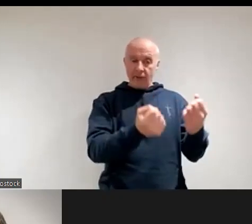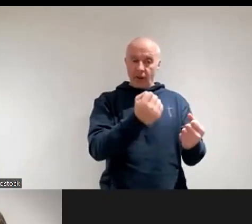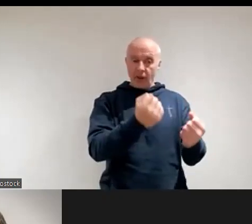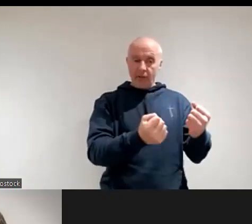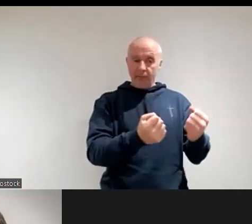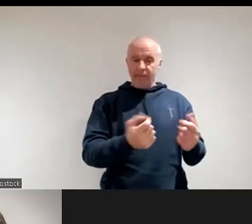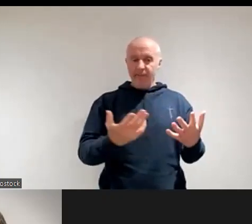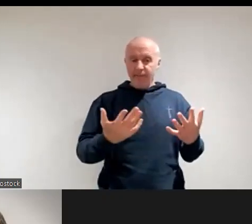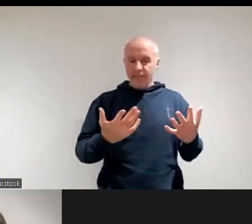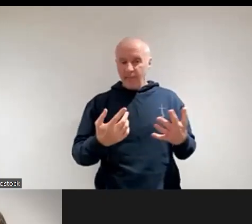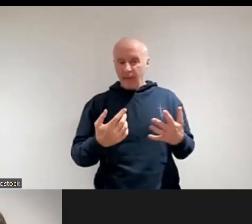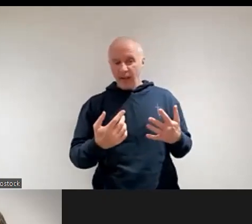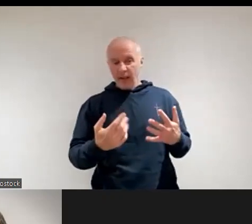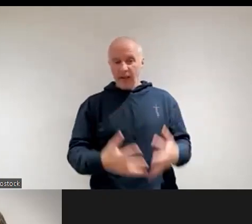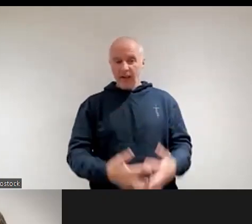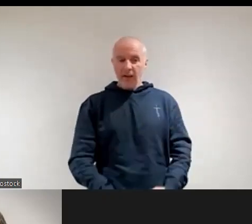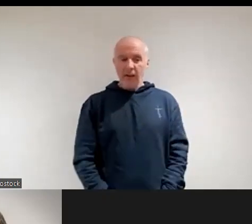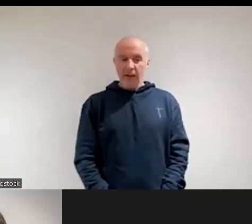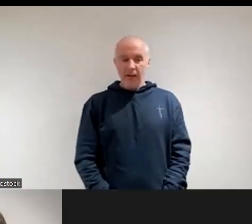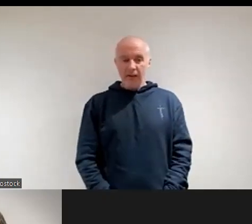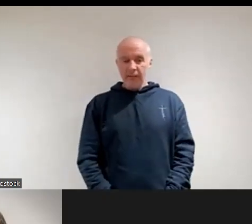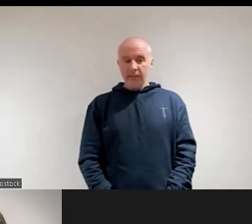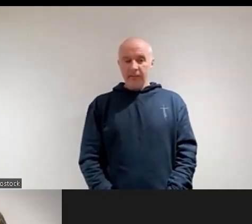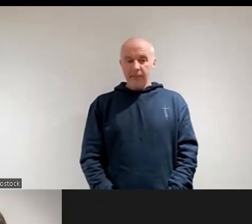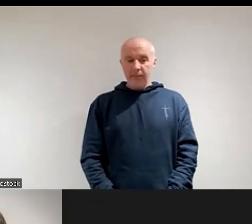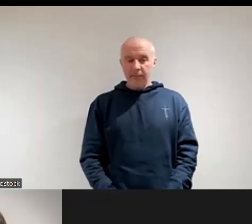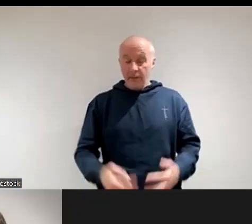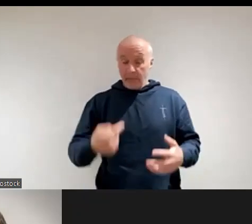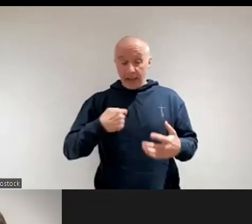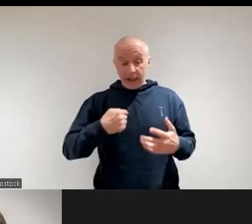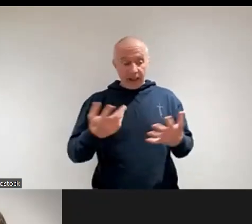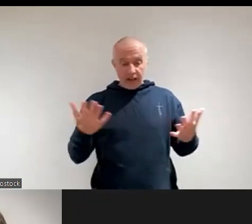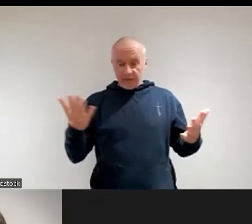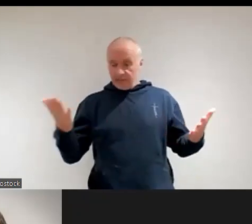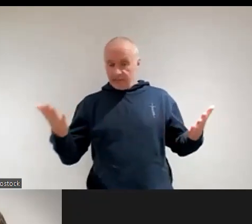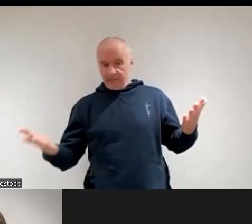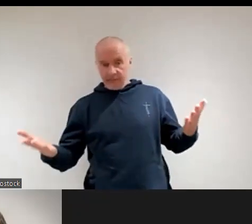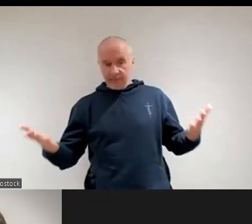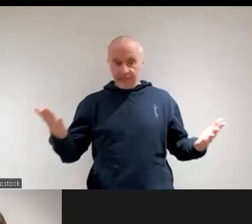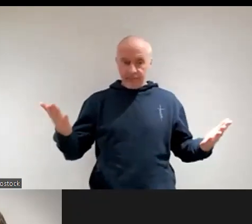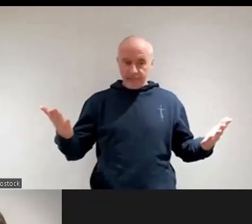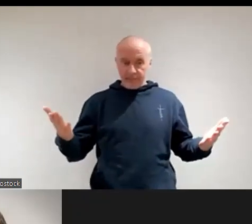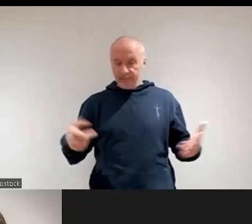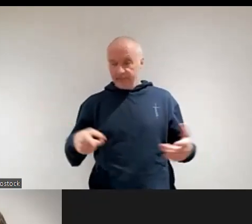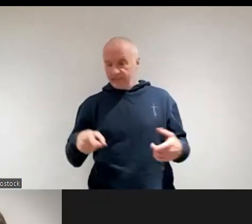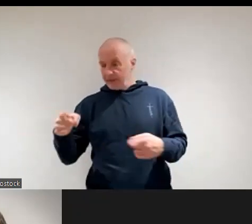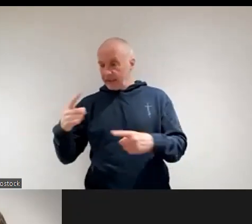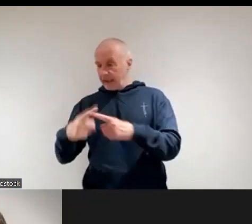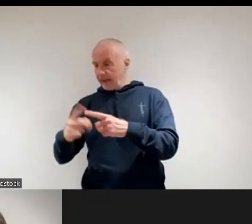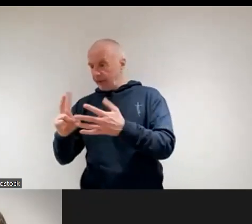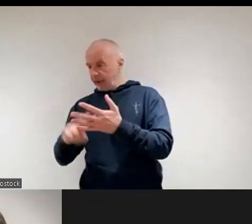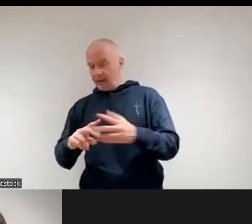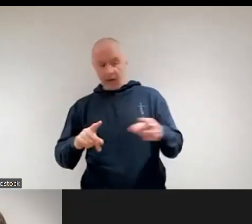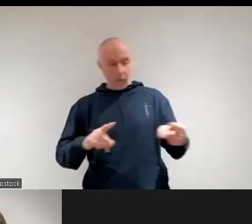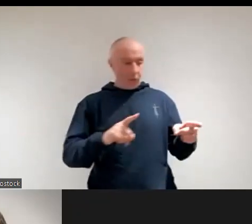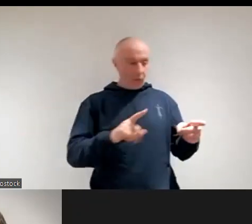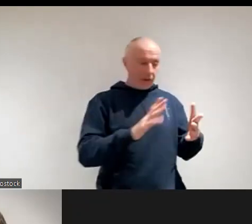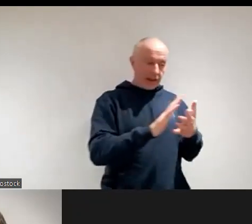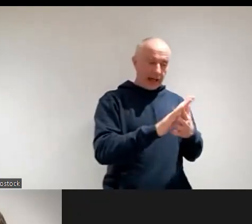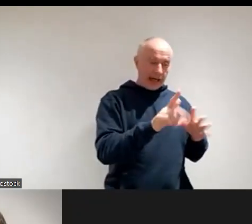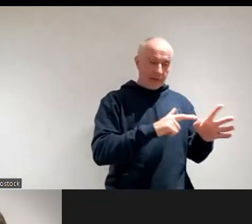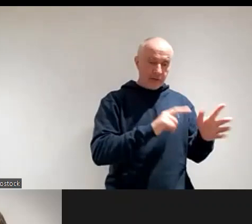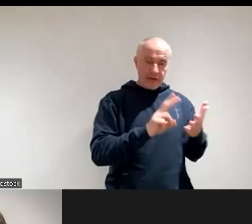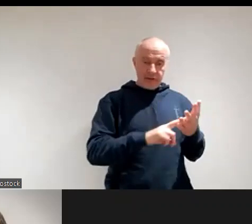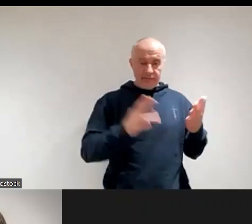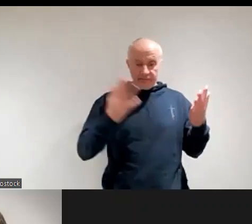I'm not in any camp at the moment. I'm not the one who say, okay, it's either A or B, because